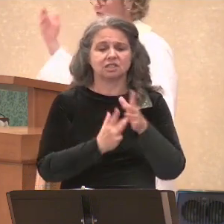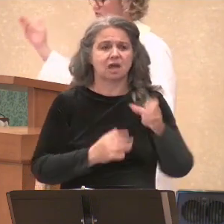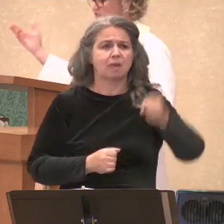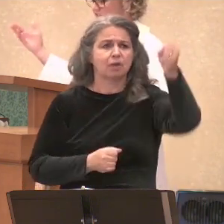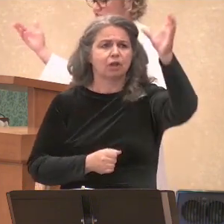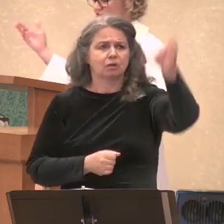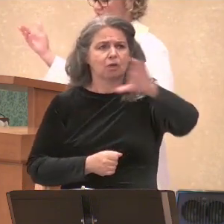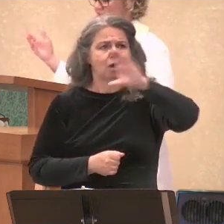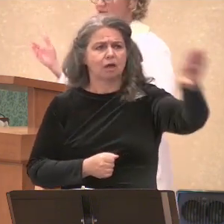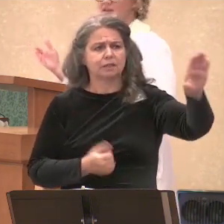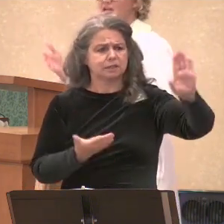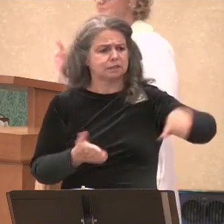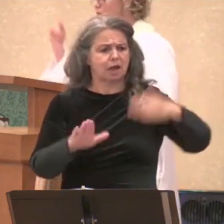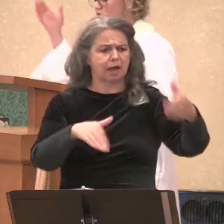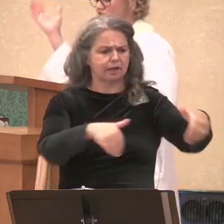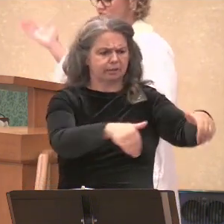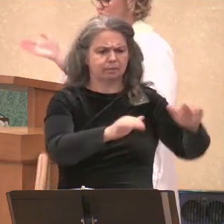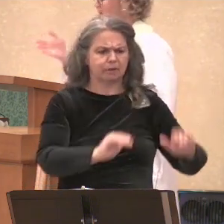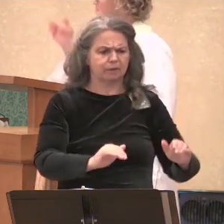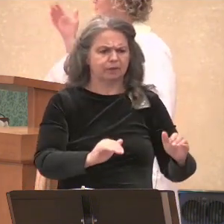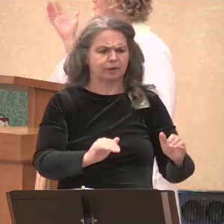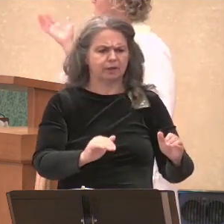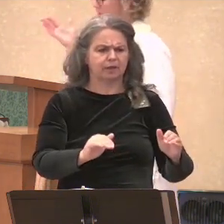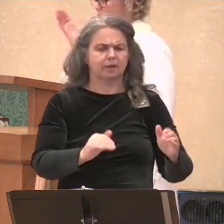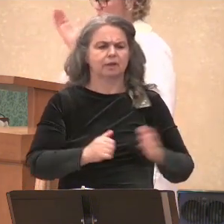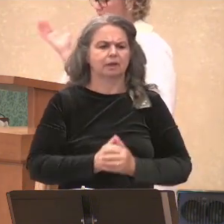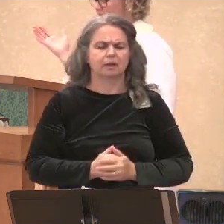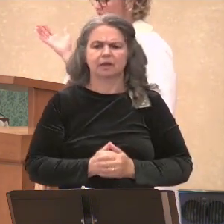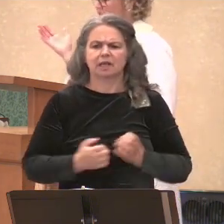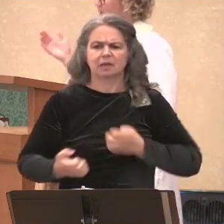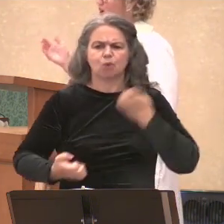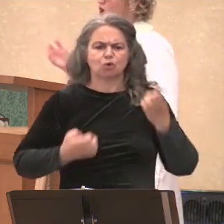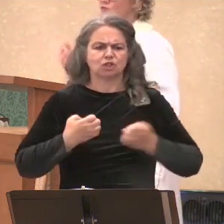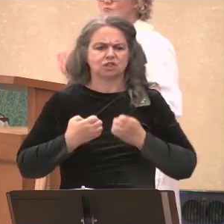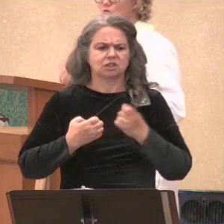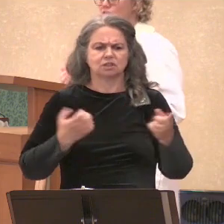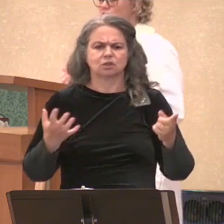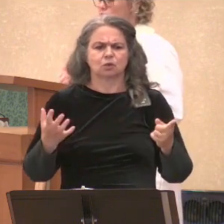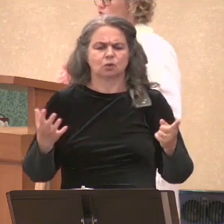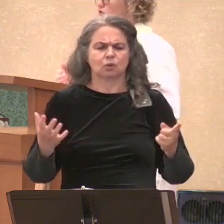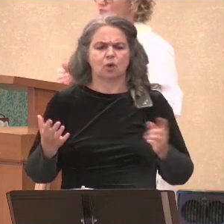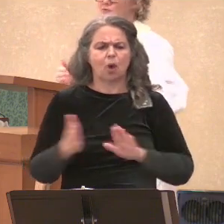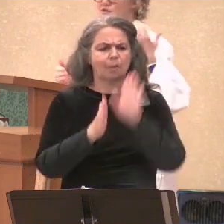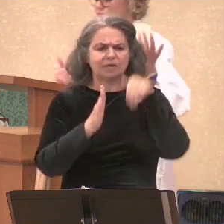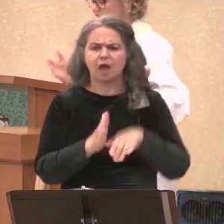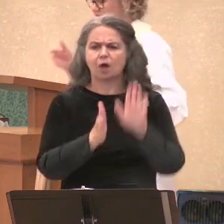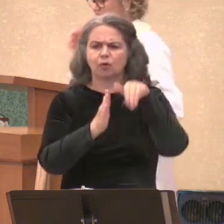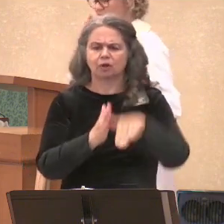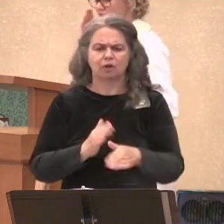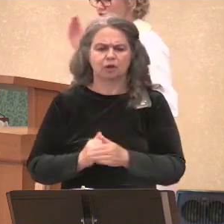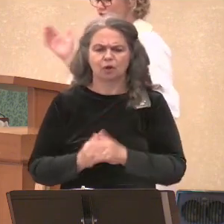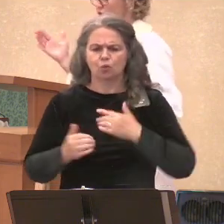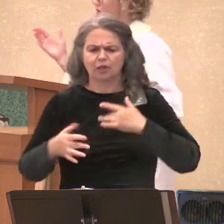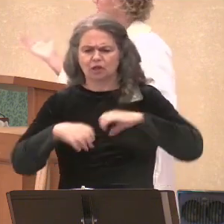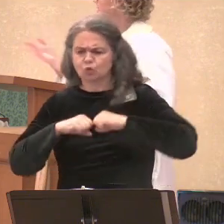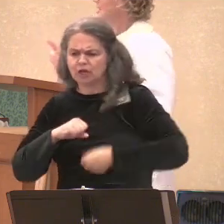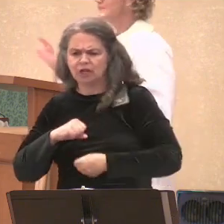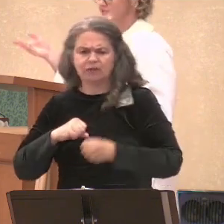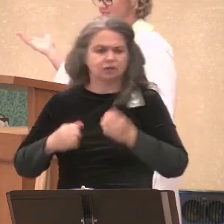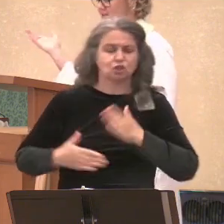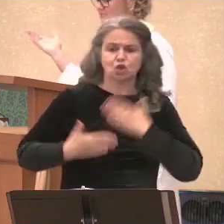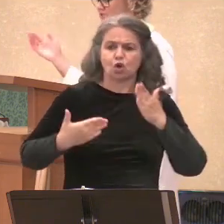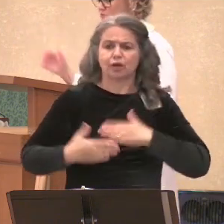and now the ascension. Emotions might have been running wild, a roller coaster between grief and joy